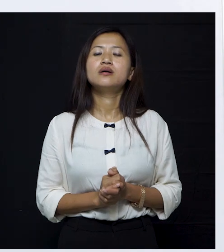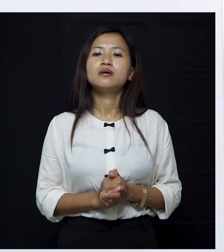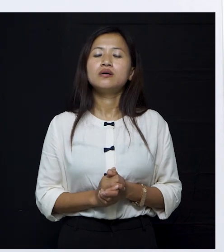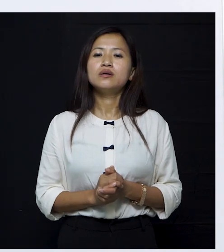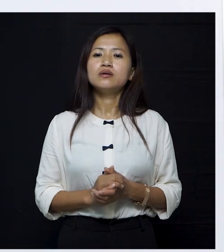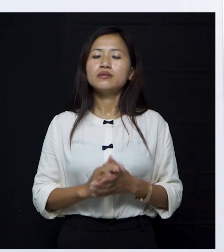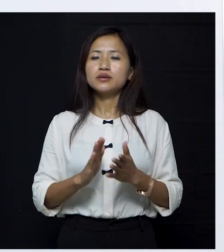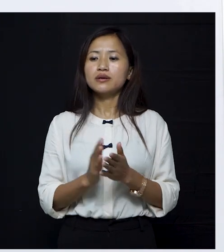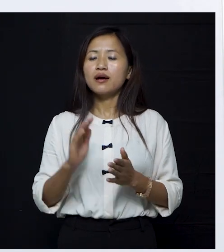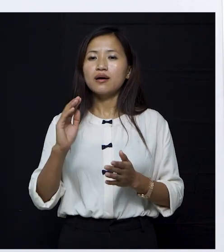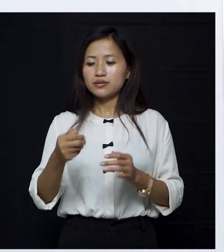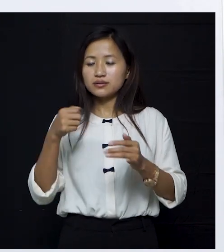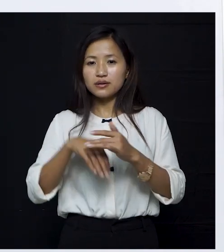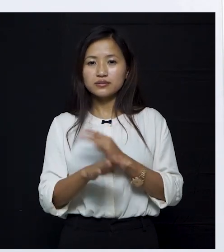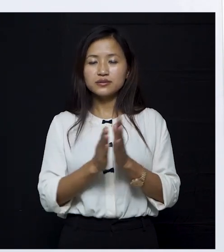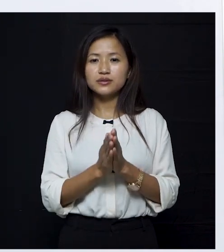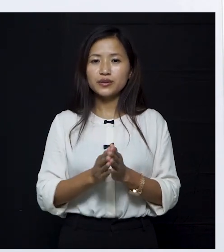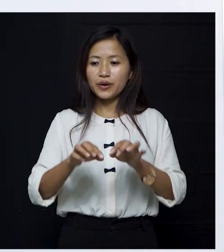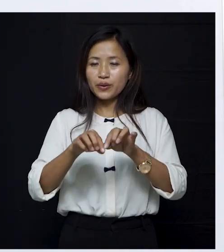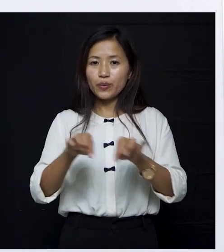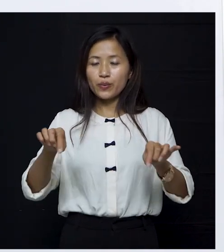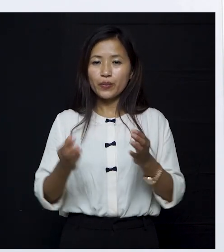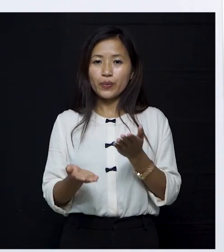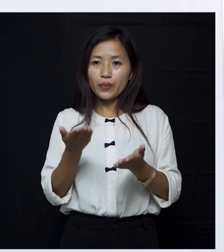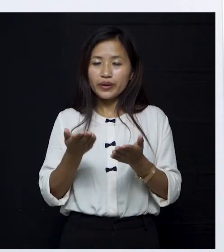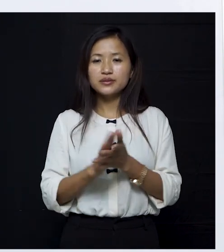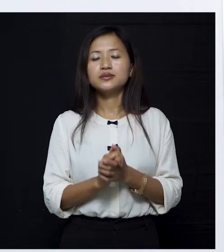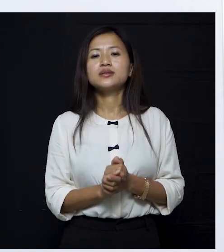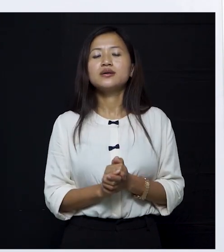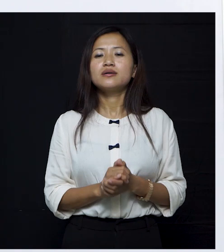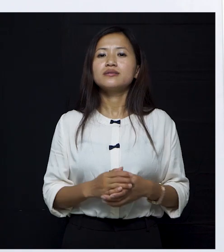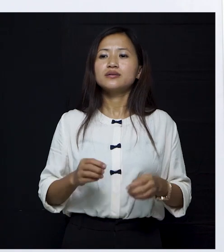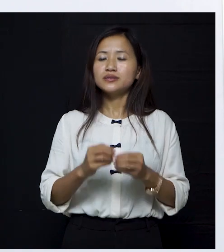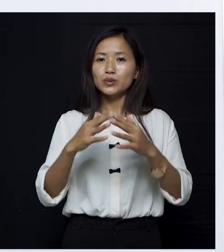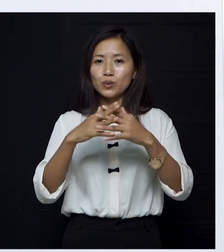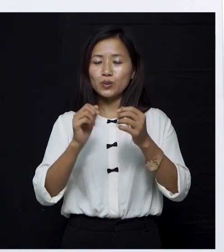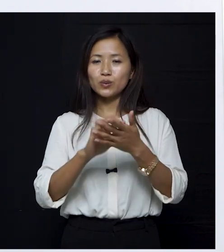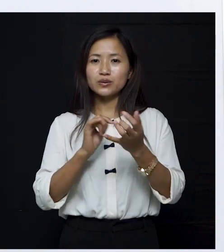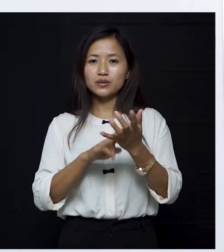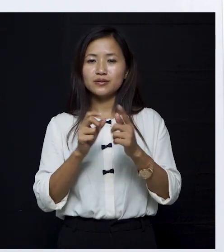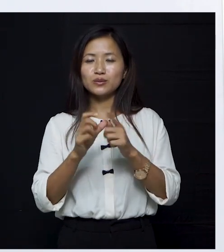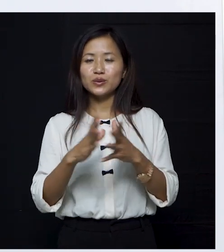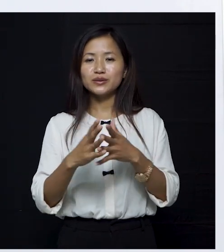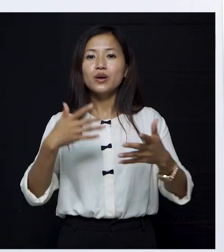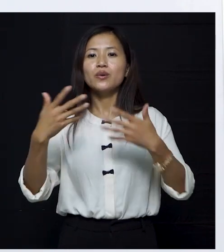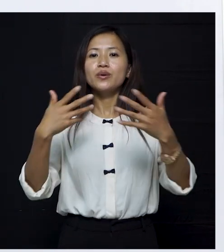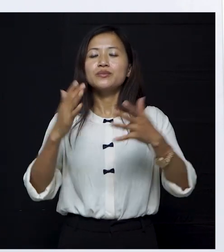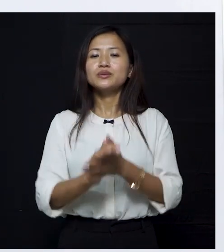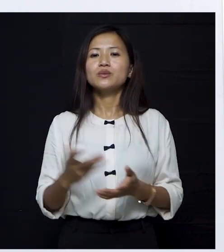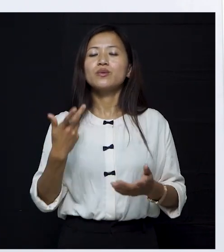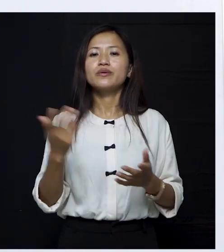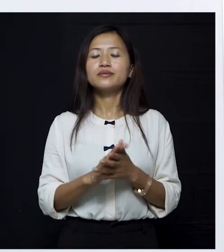under measurement, okay? That is the first exploitation of the consumers. Underweighing means where,